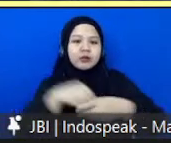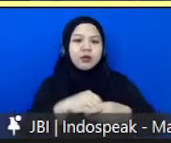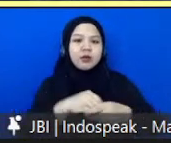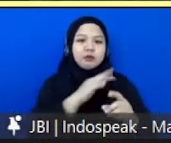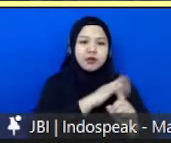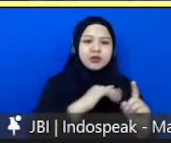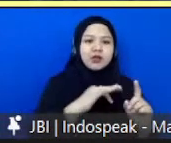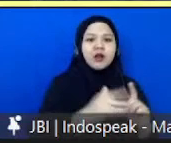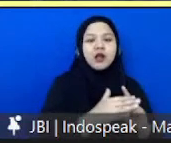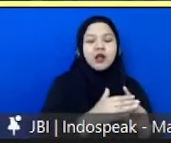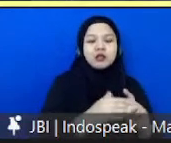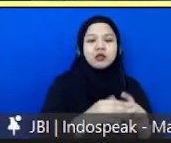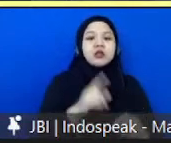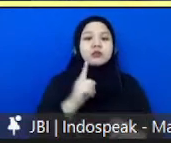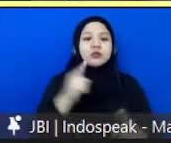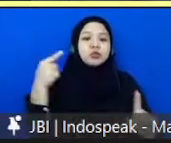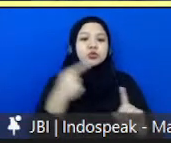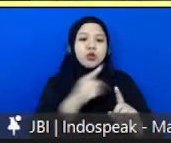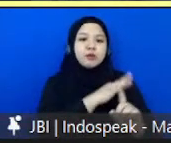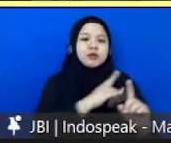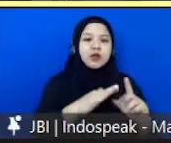community-based surveillance approach.